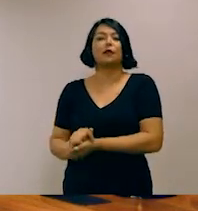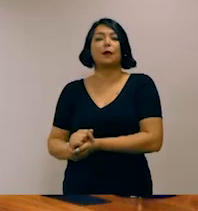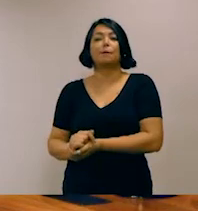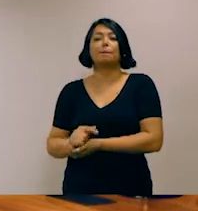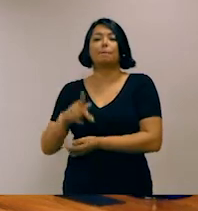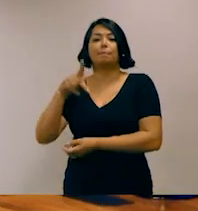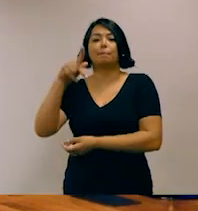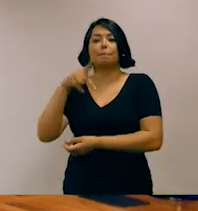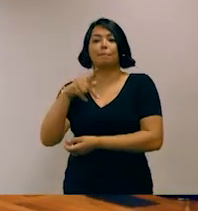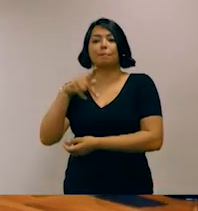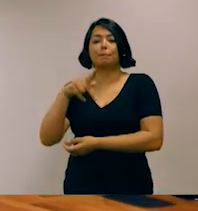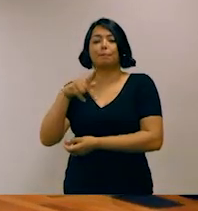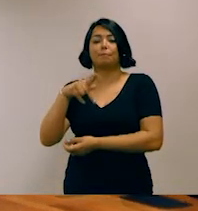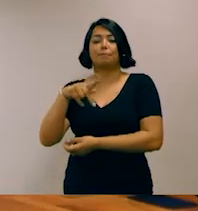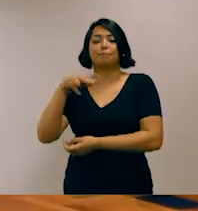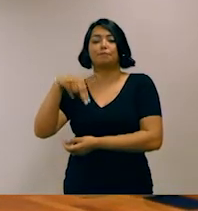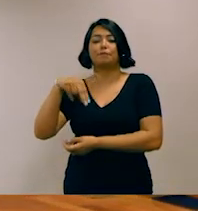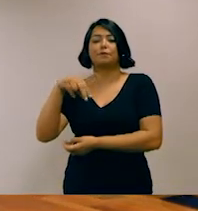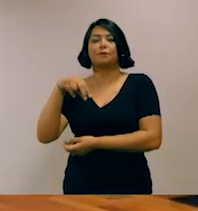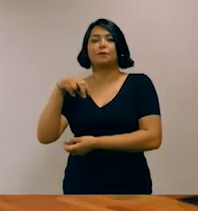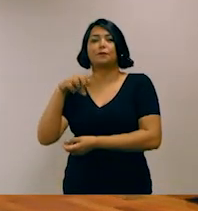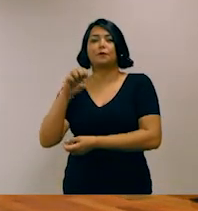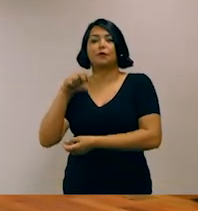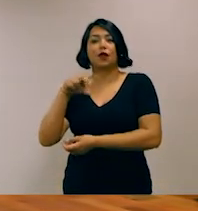we have a tire,